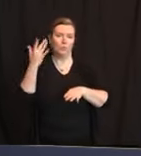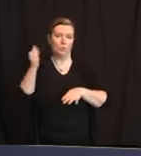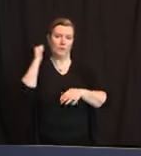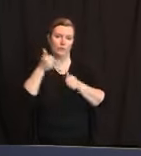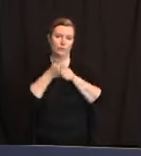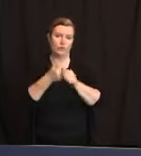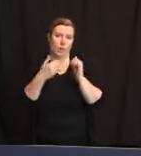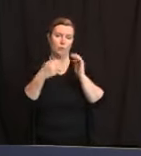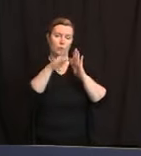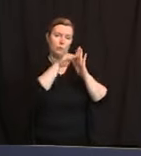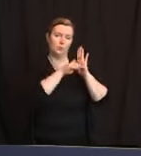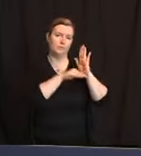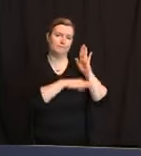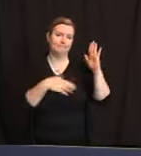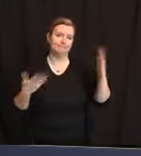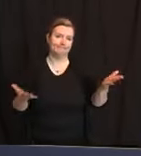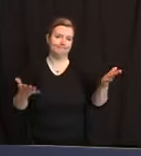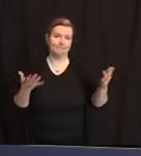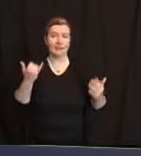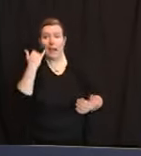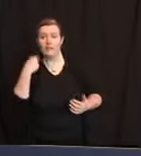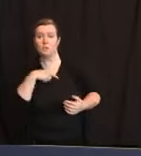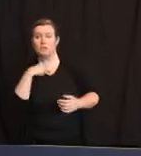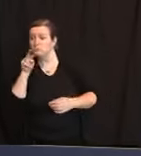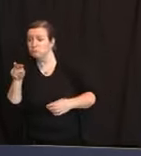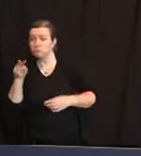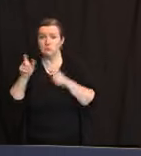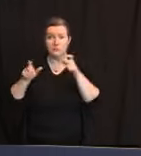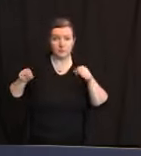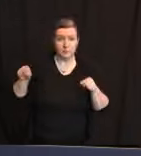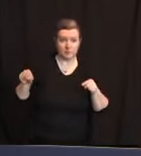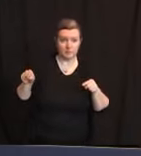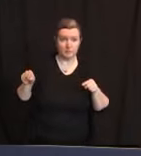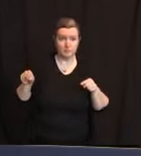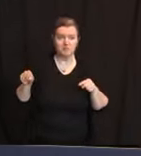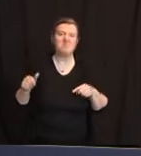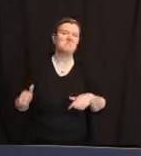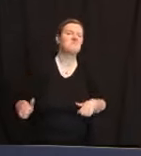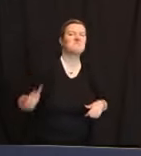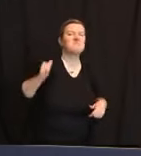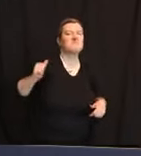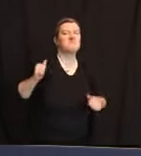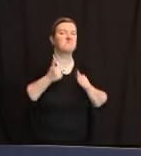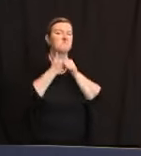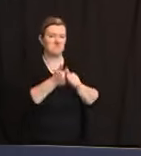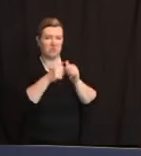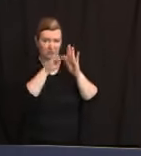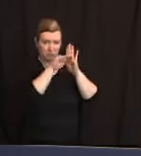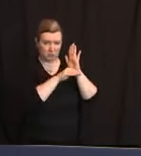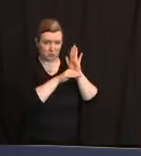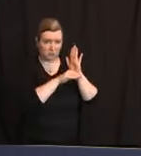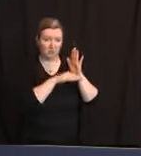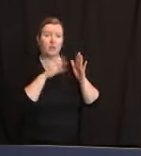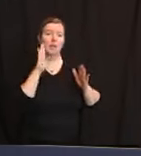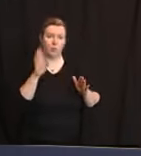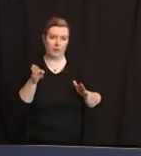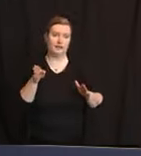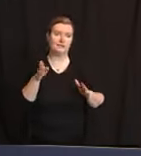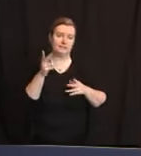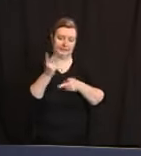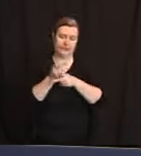stated, if we do run into someone that does not want to follow the rules, then they will be dealt with